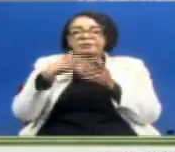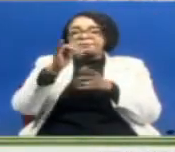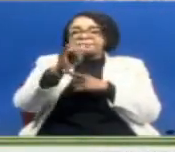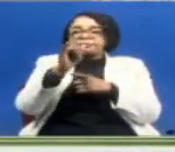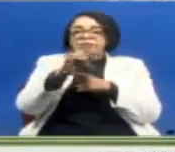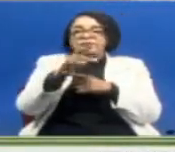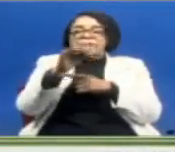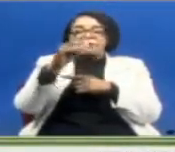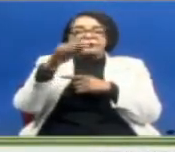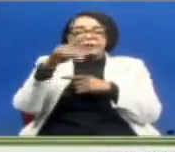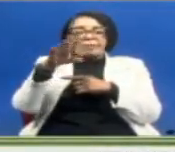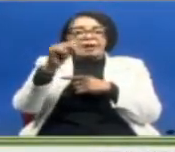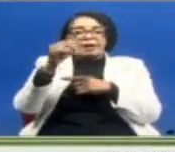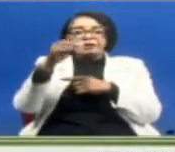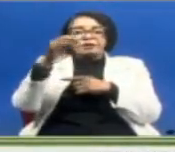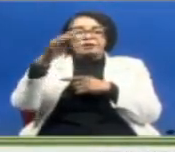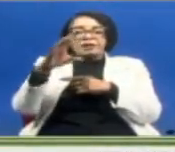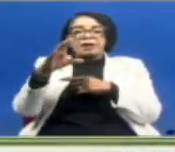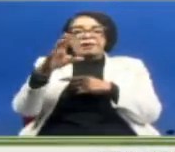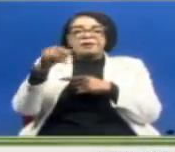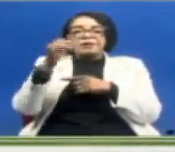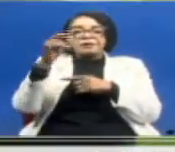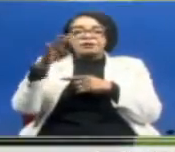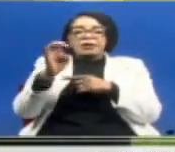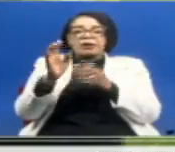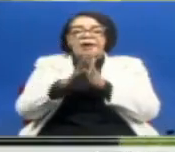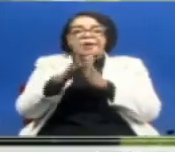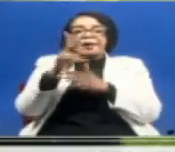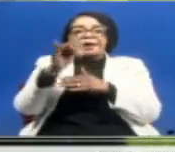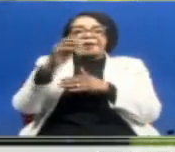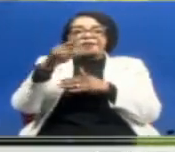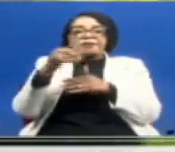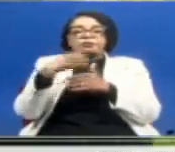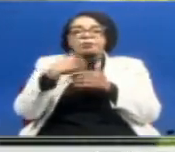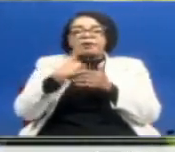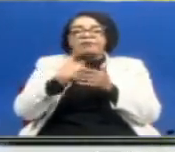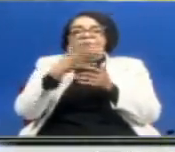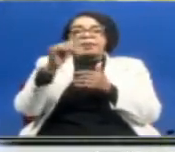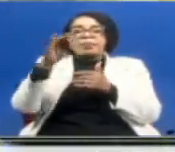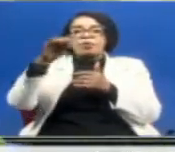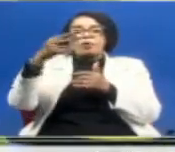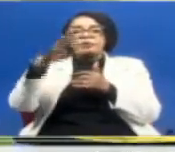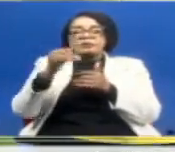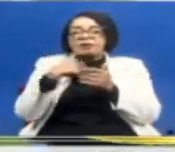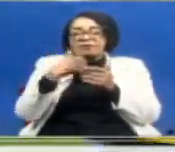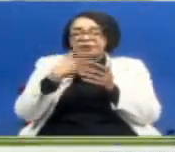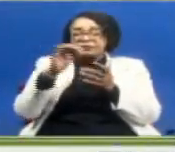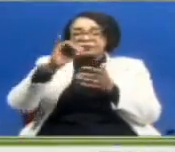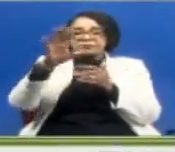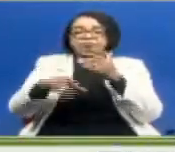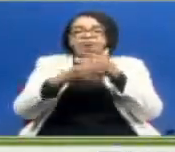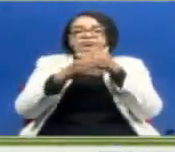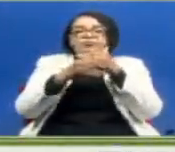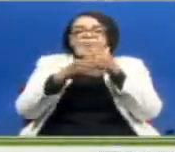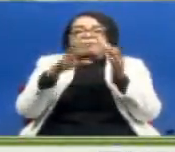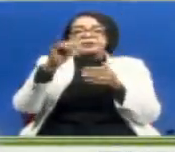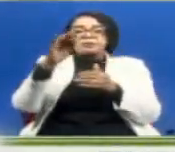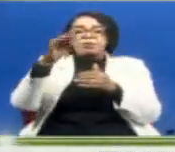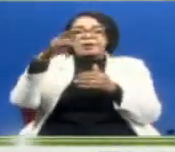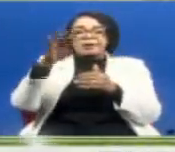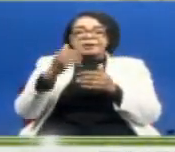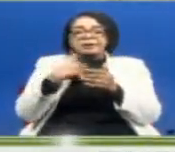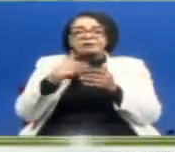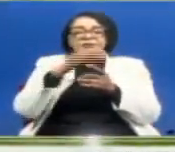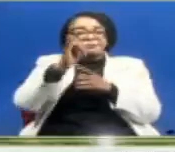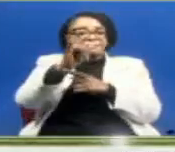speedstar Patrick Odongo, John Okoth and Kevin Wekesa, with Anthony Omondi adding the extras. Samurai's indiscipline